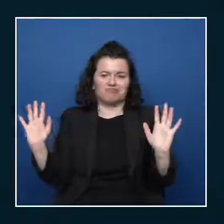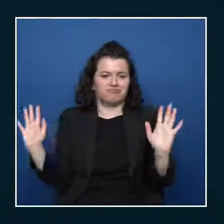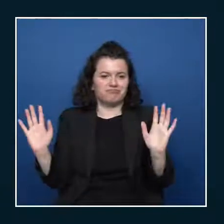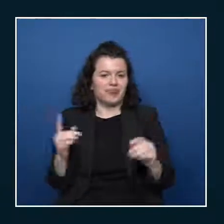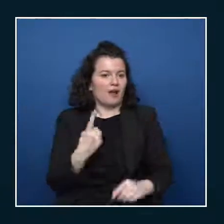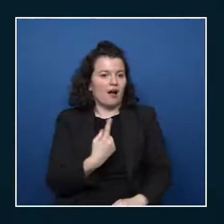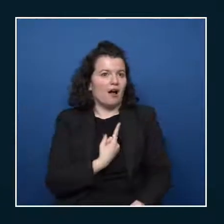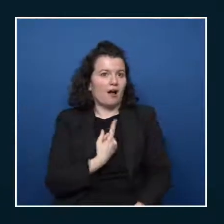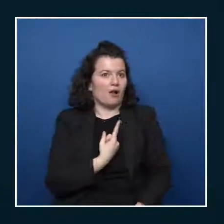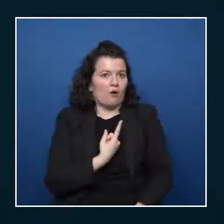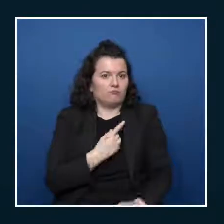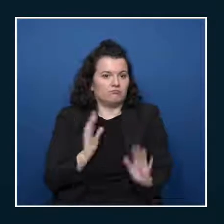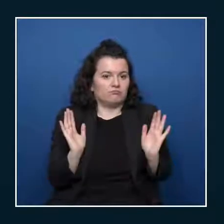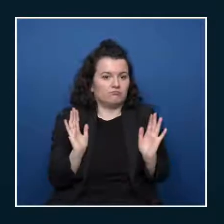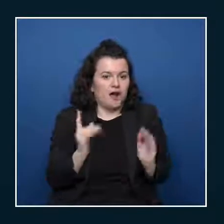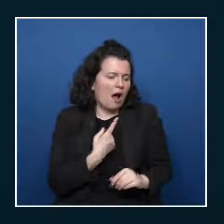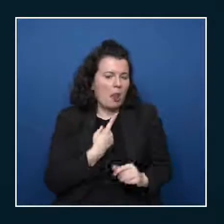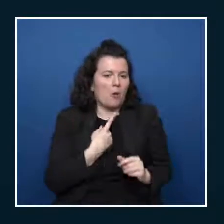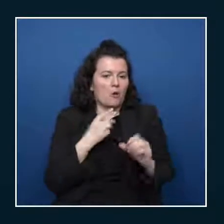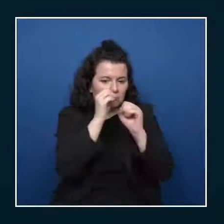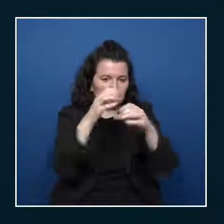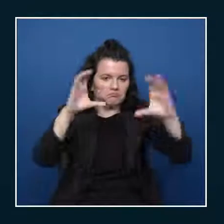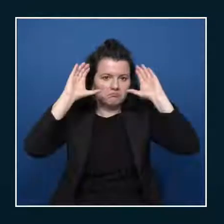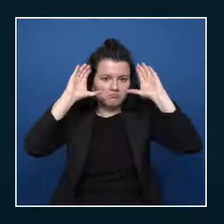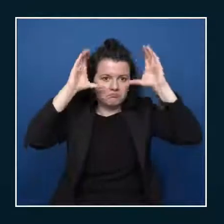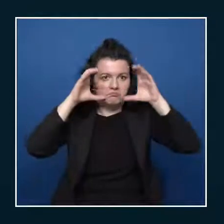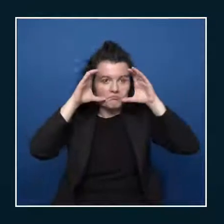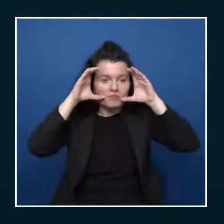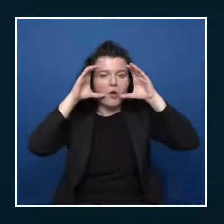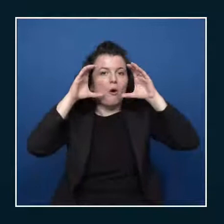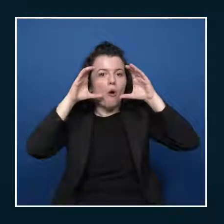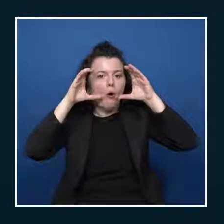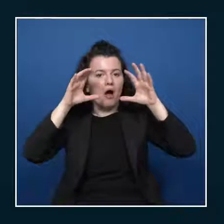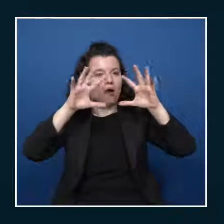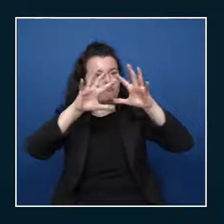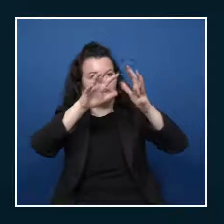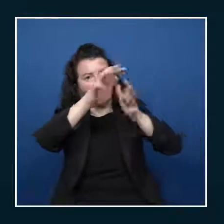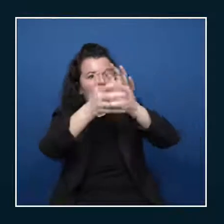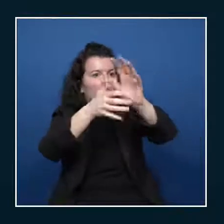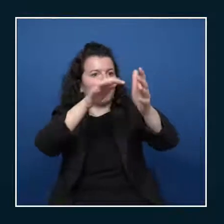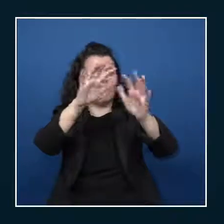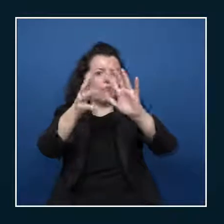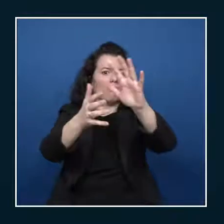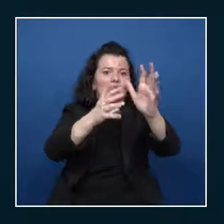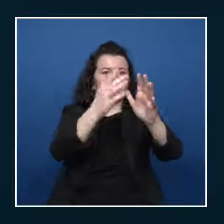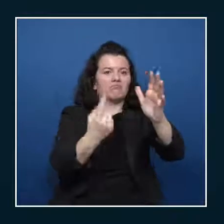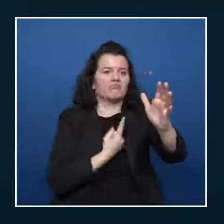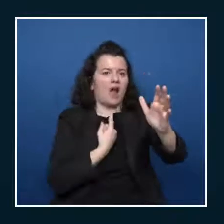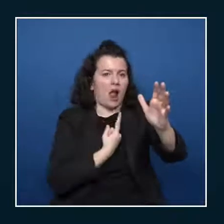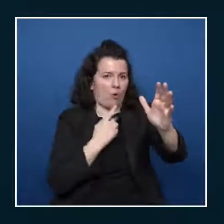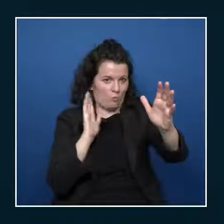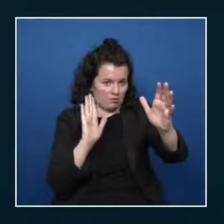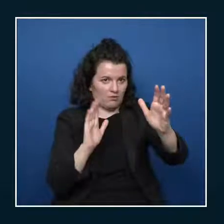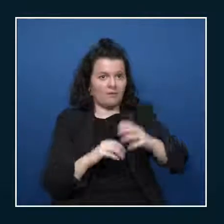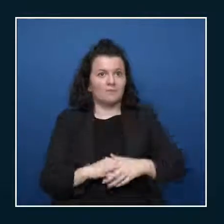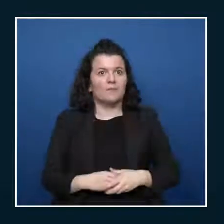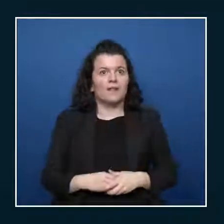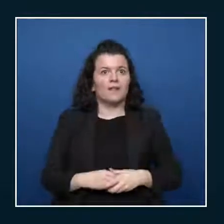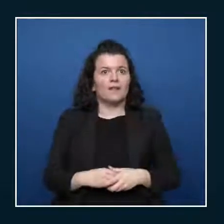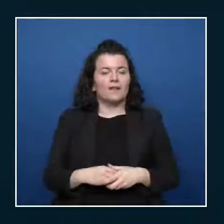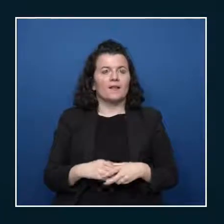say, collaborating with someone, being next to someone or doing a thing or something together, right? Because you were in this